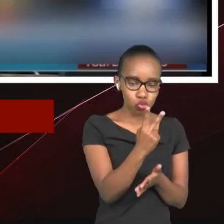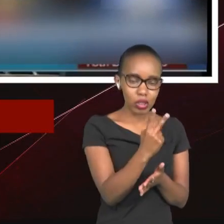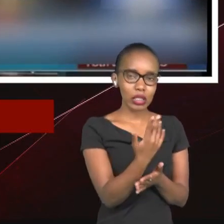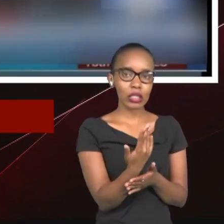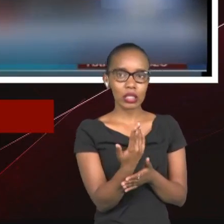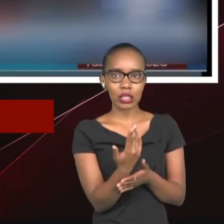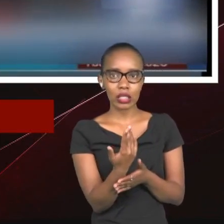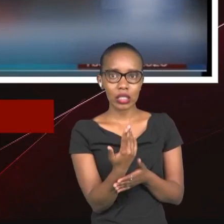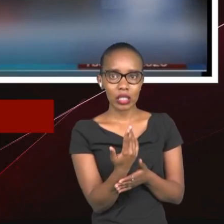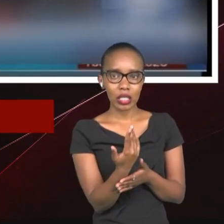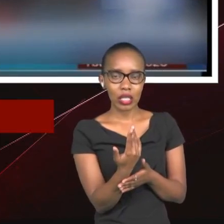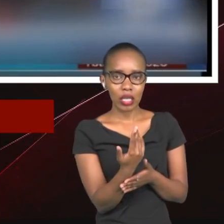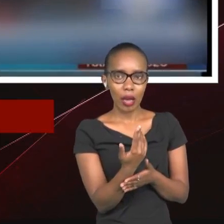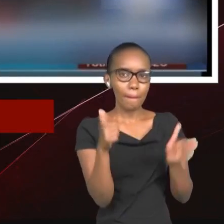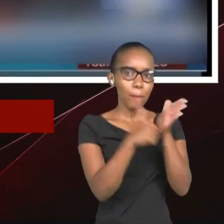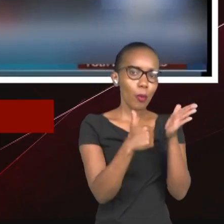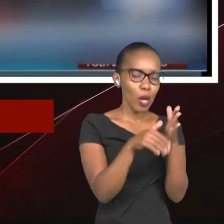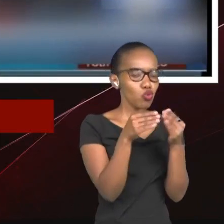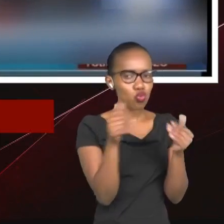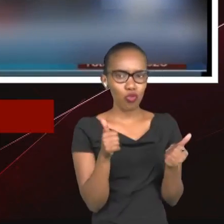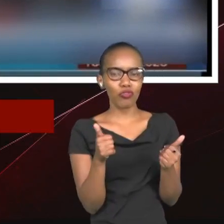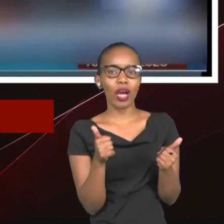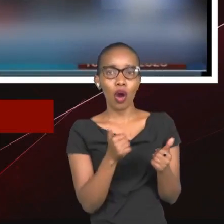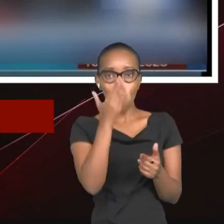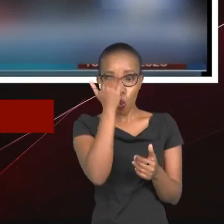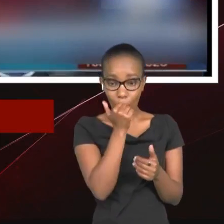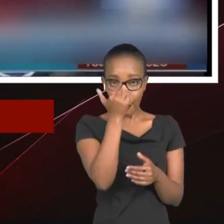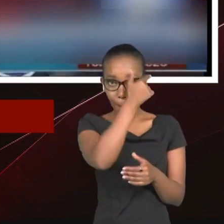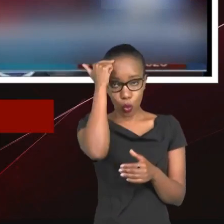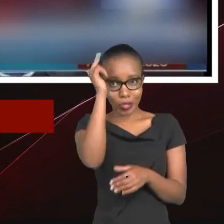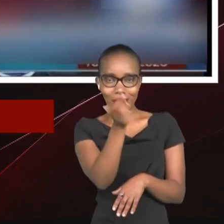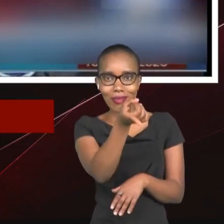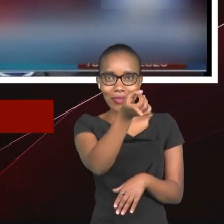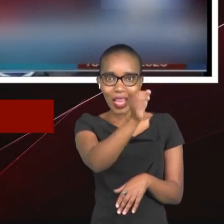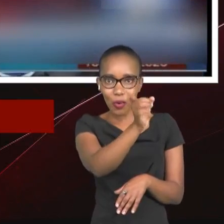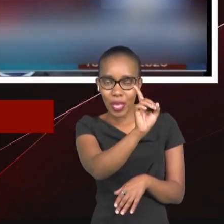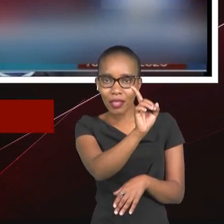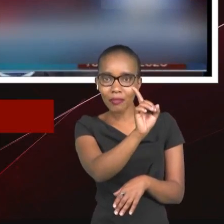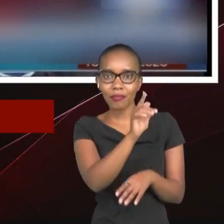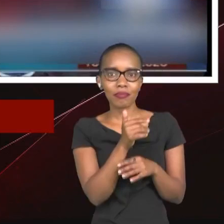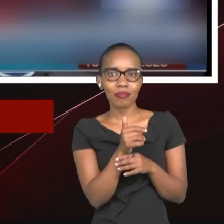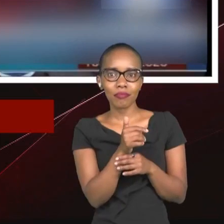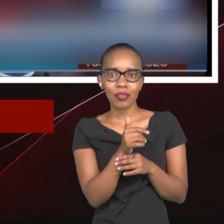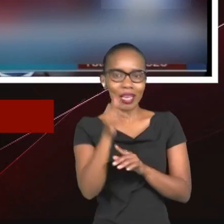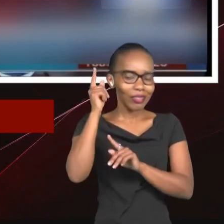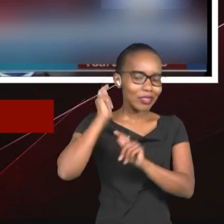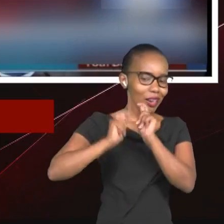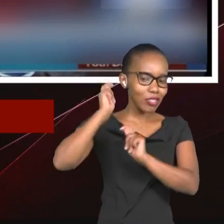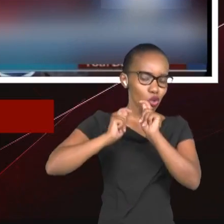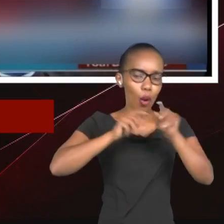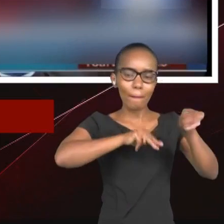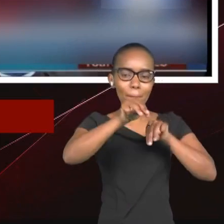those kind of threads going to an end, because actually Nairobi have run what we call a tradition of a new